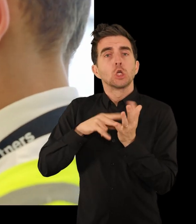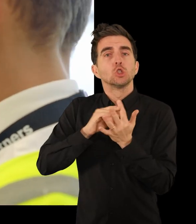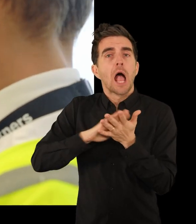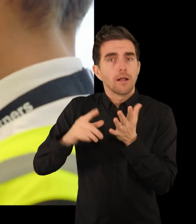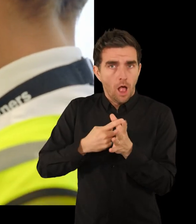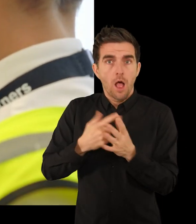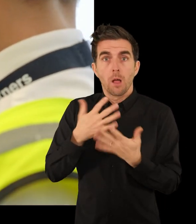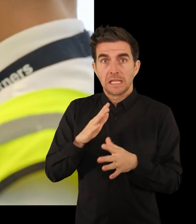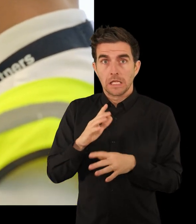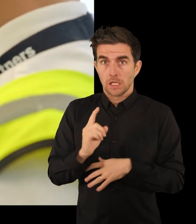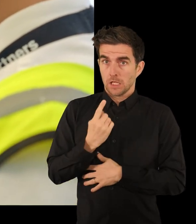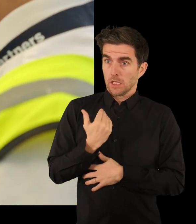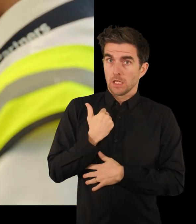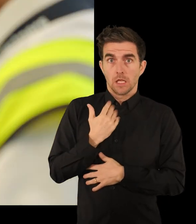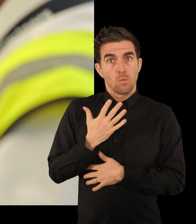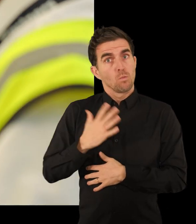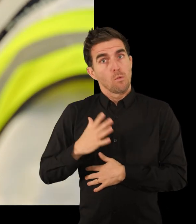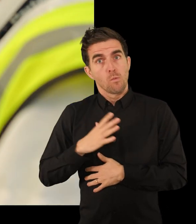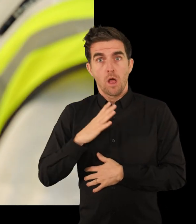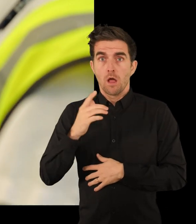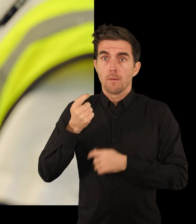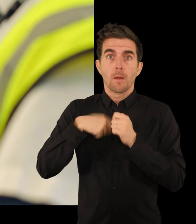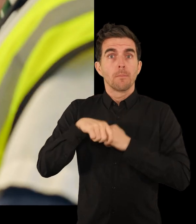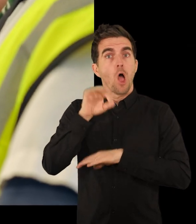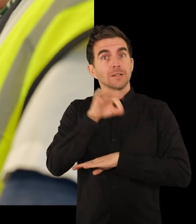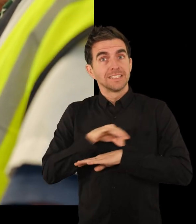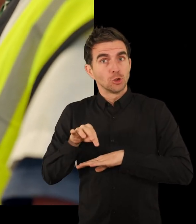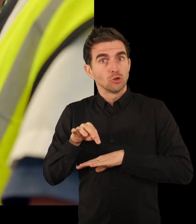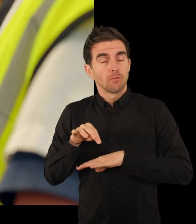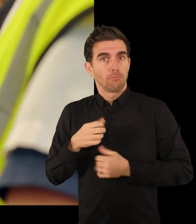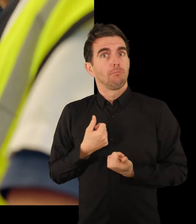came up to myself and Sneha and saying that they actually want to be architects.